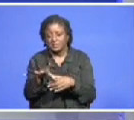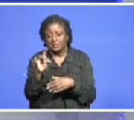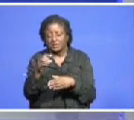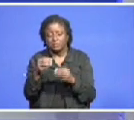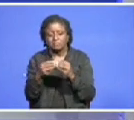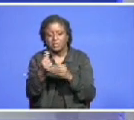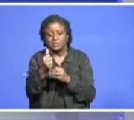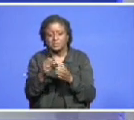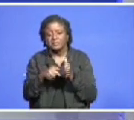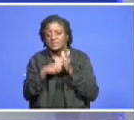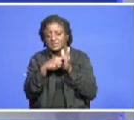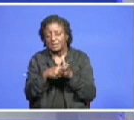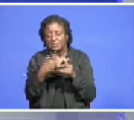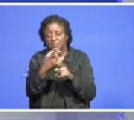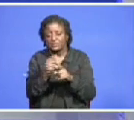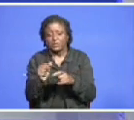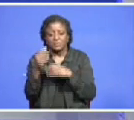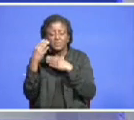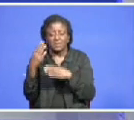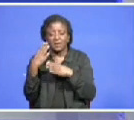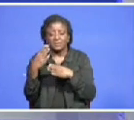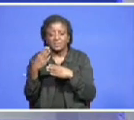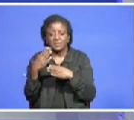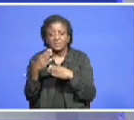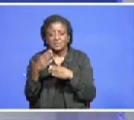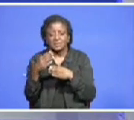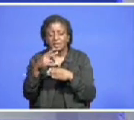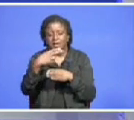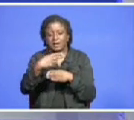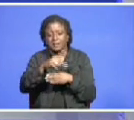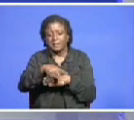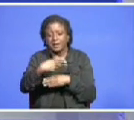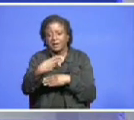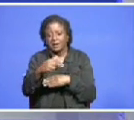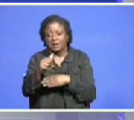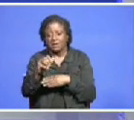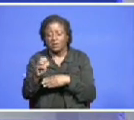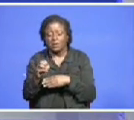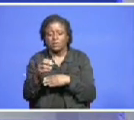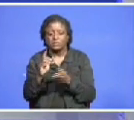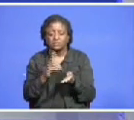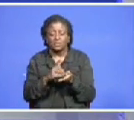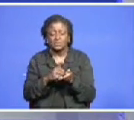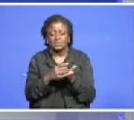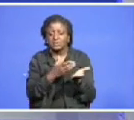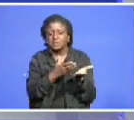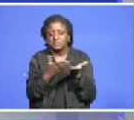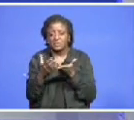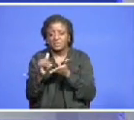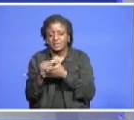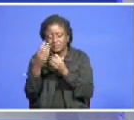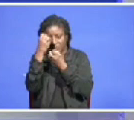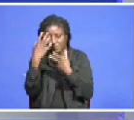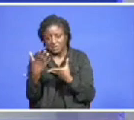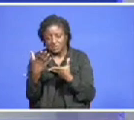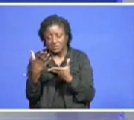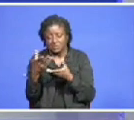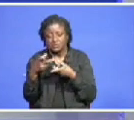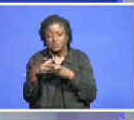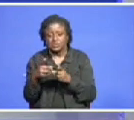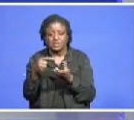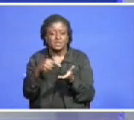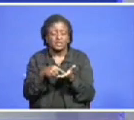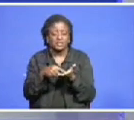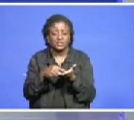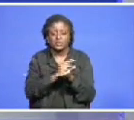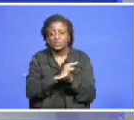the Bahamas. Paho virologist Dr. Jairo Mendez-Rico bringing that to the fore during this week's briefing. Now,